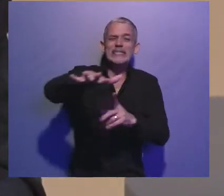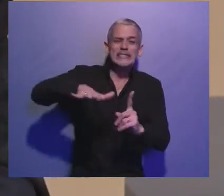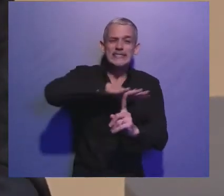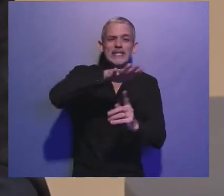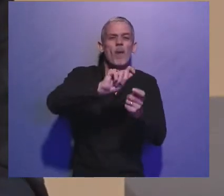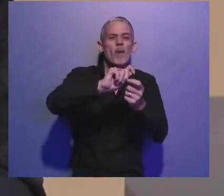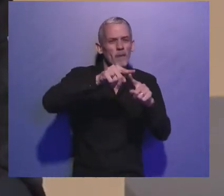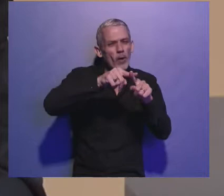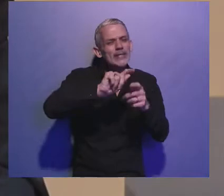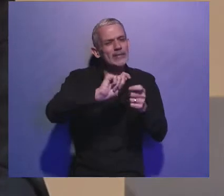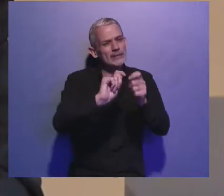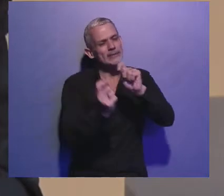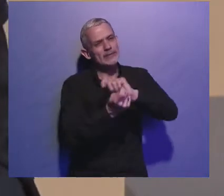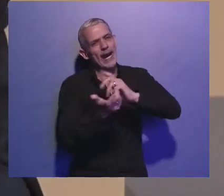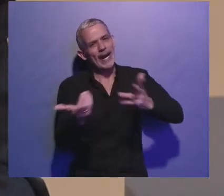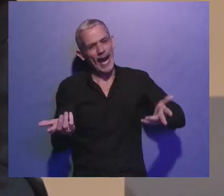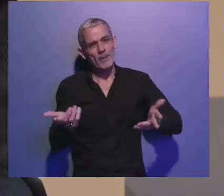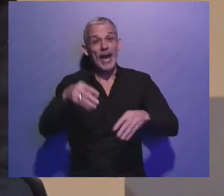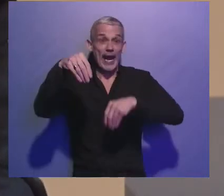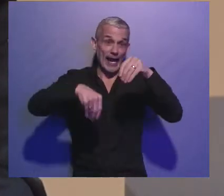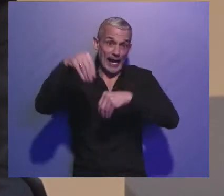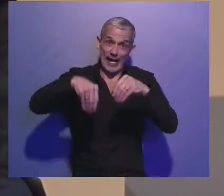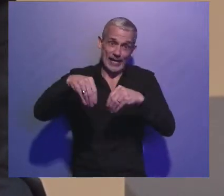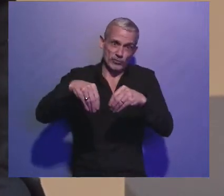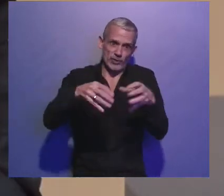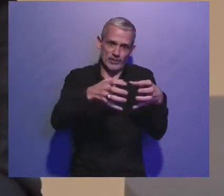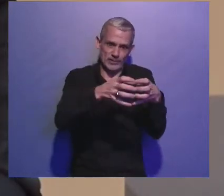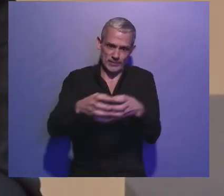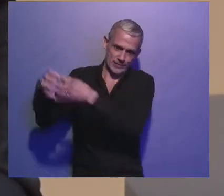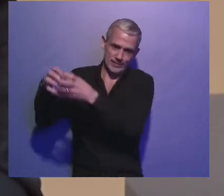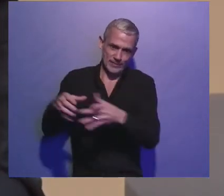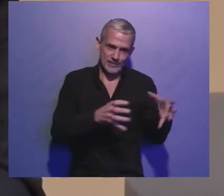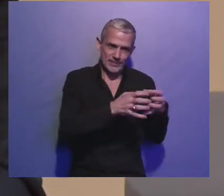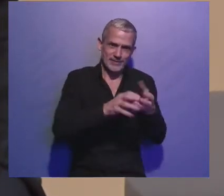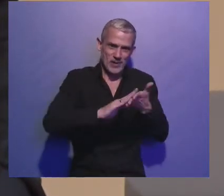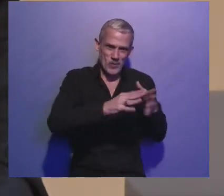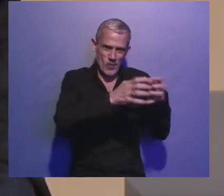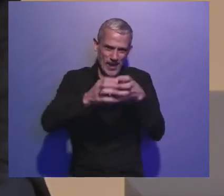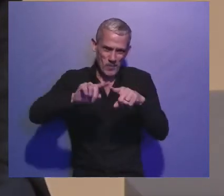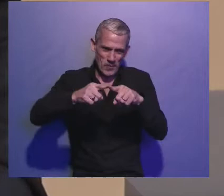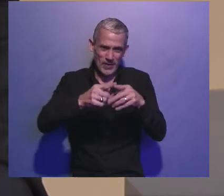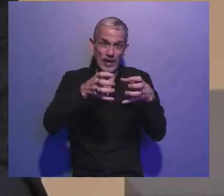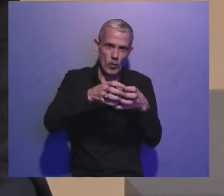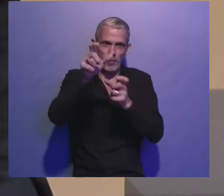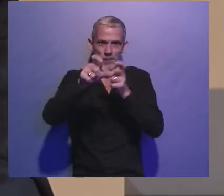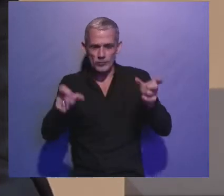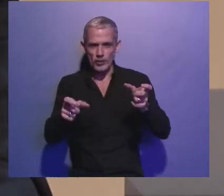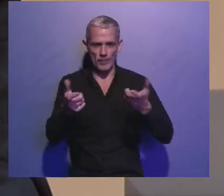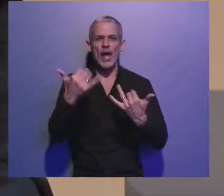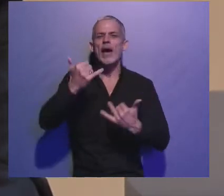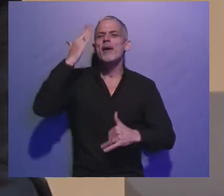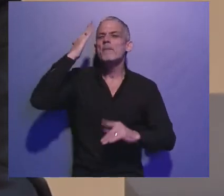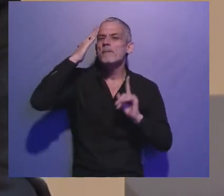change. The political scenarios are always changing. Actually, there are changes of political scenarios in